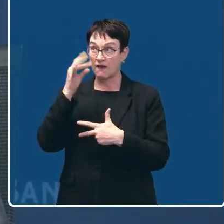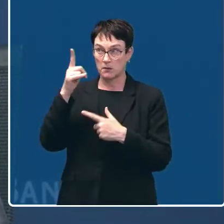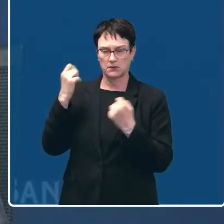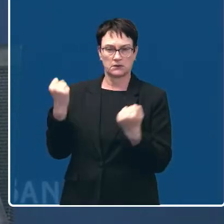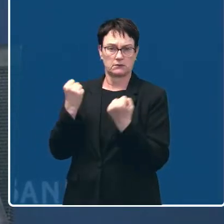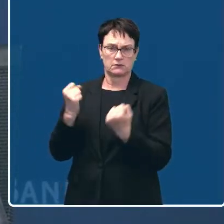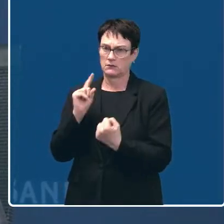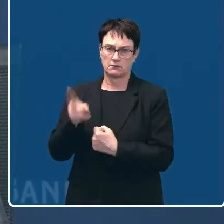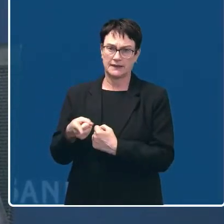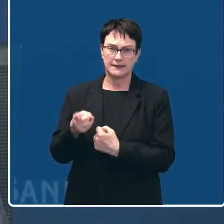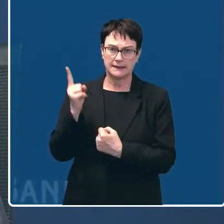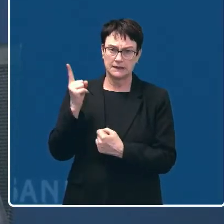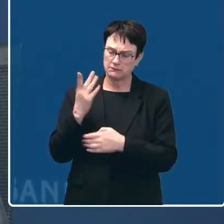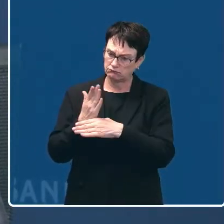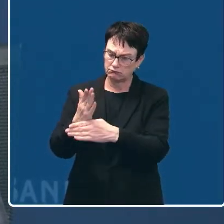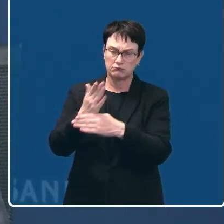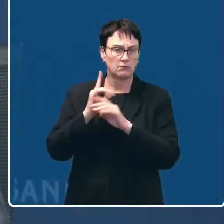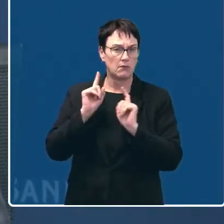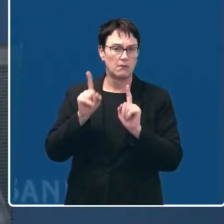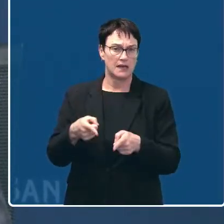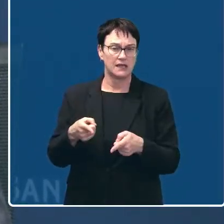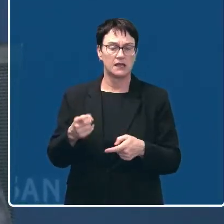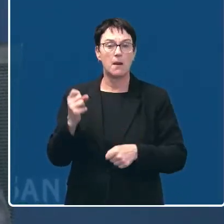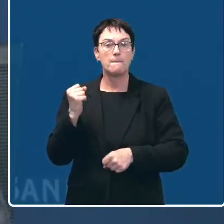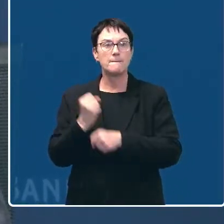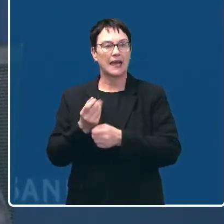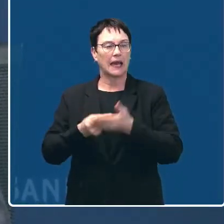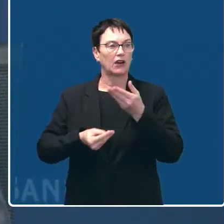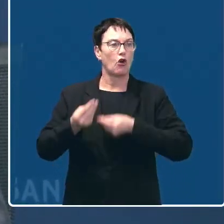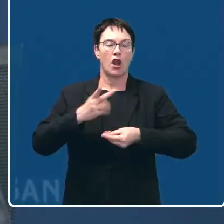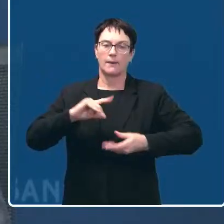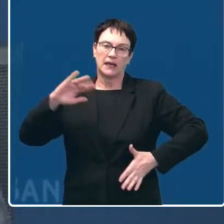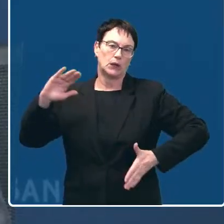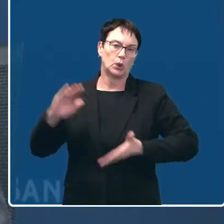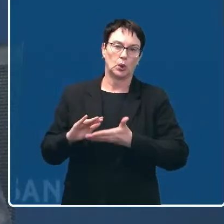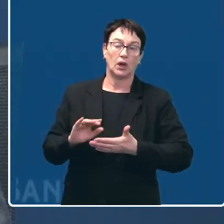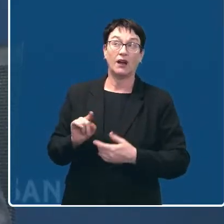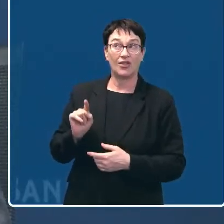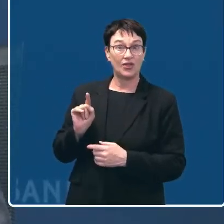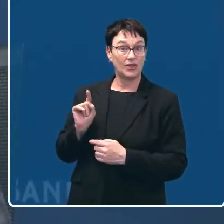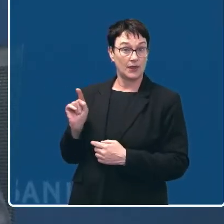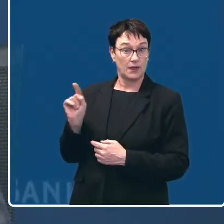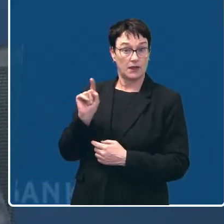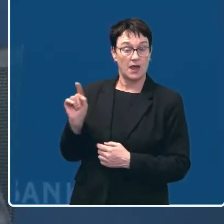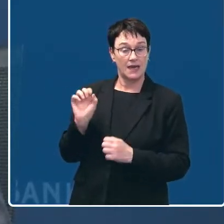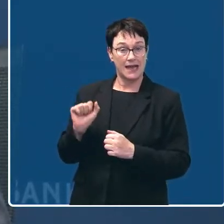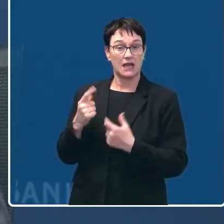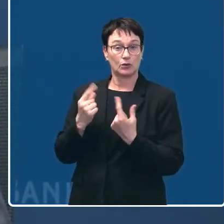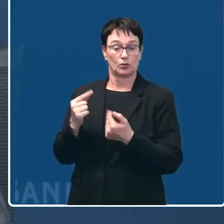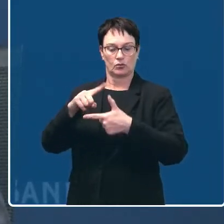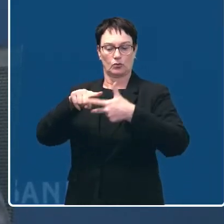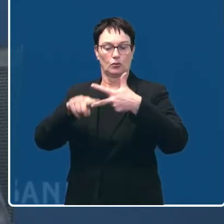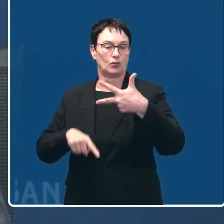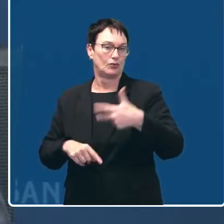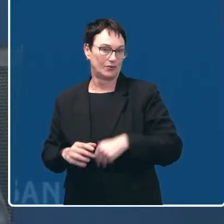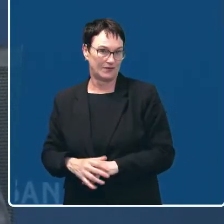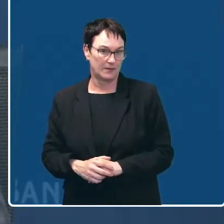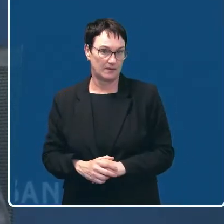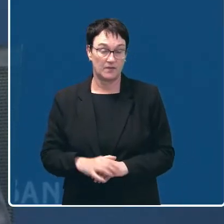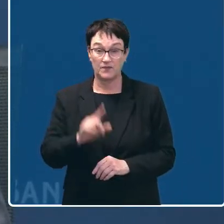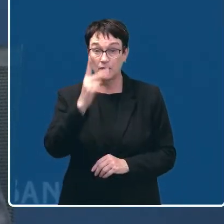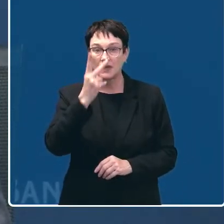action to alleviate constraints in the economy. you will see from our